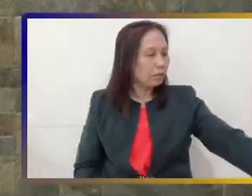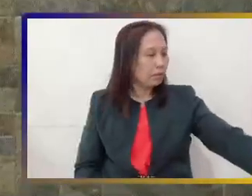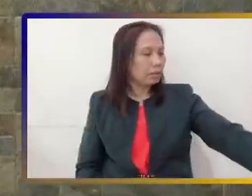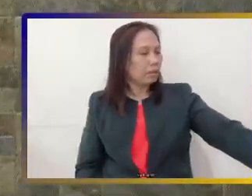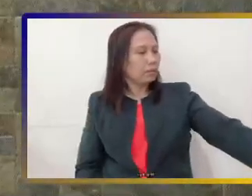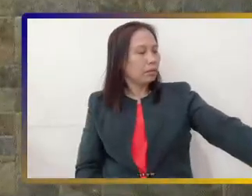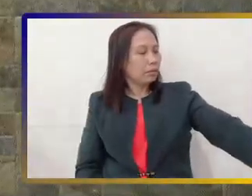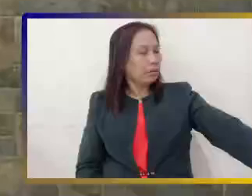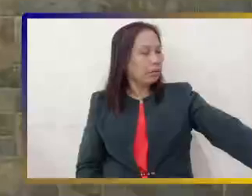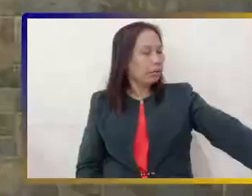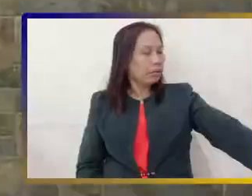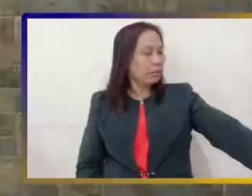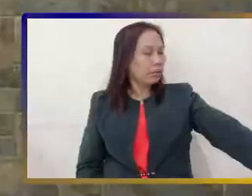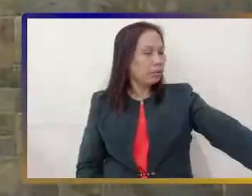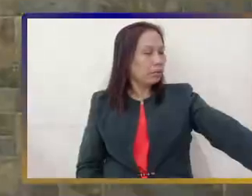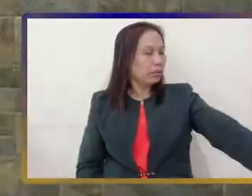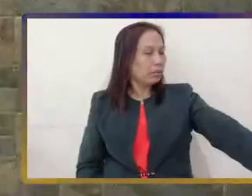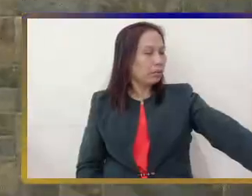all